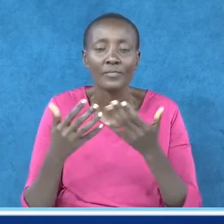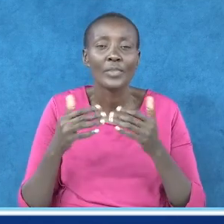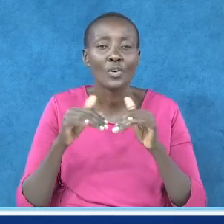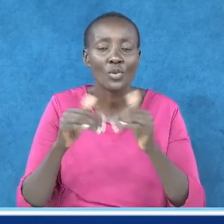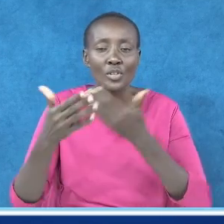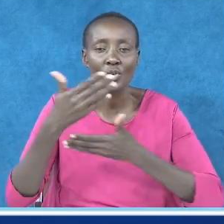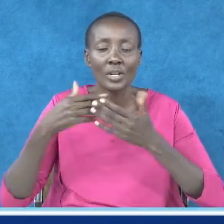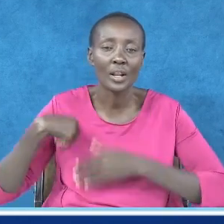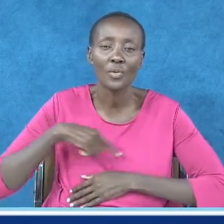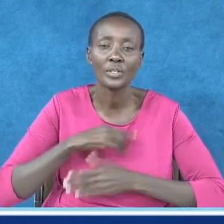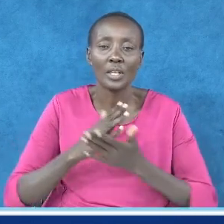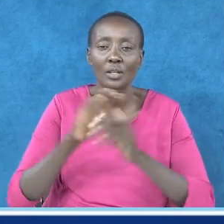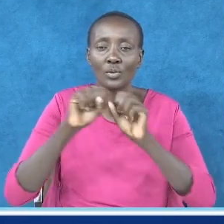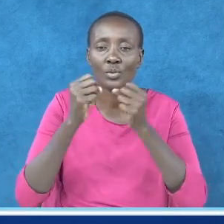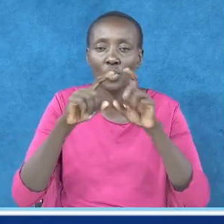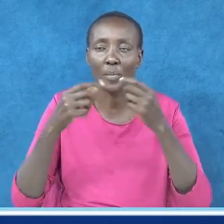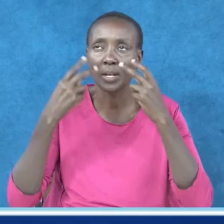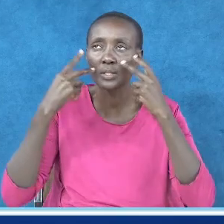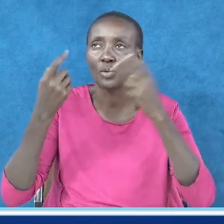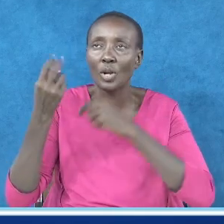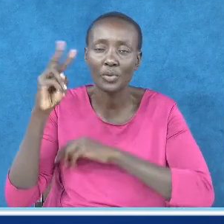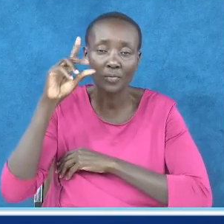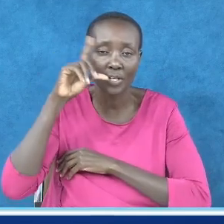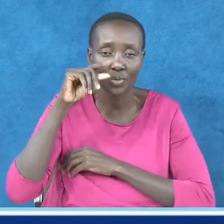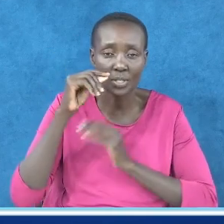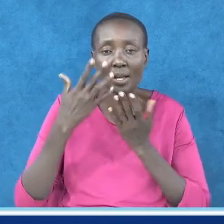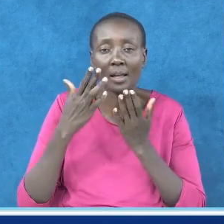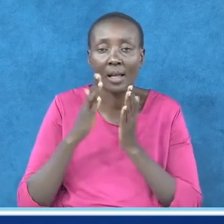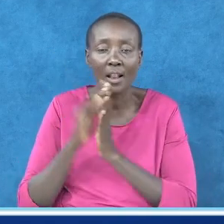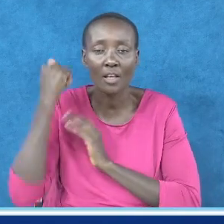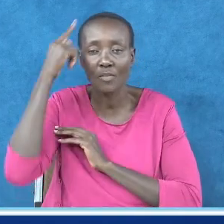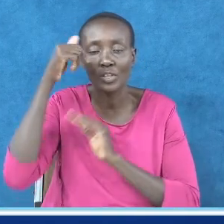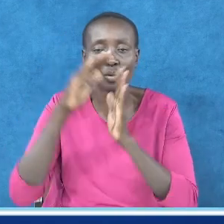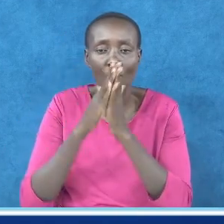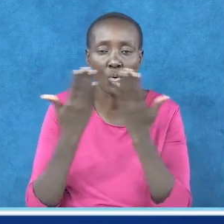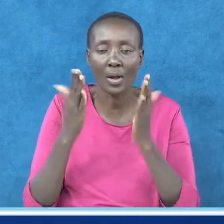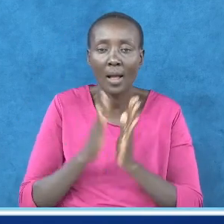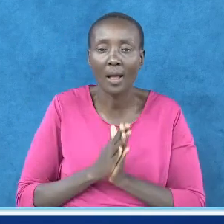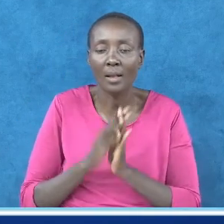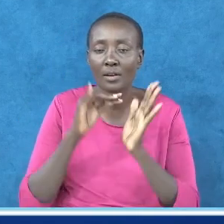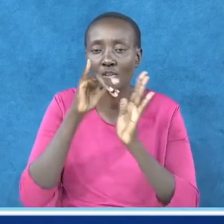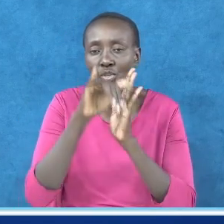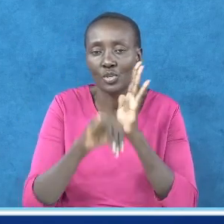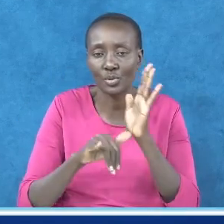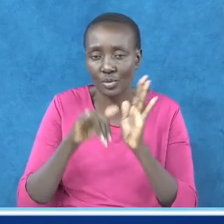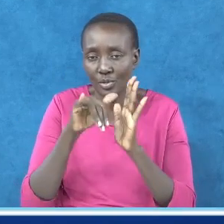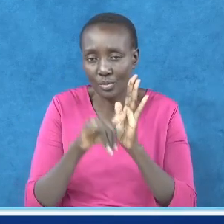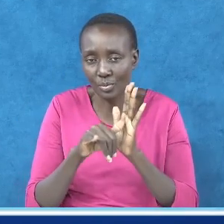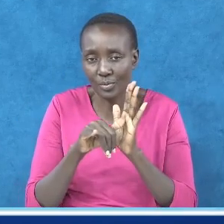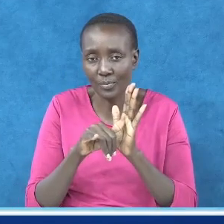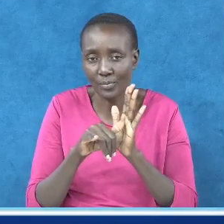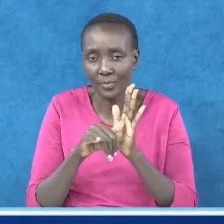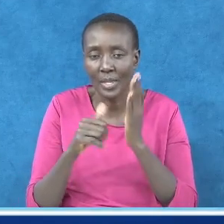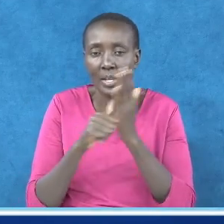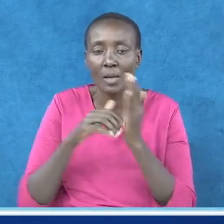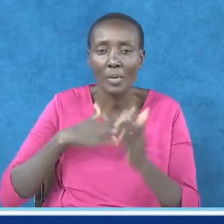us across our social media platforms at Lookup TV on Twitter, Lookup TV on Facebook, and Lookup TV on our YouTube channel. I